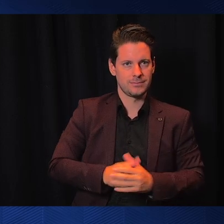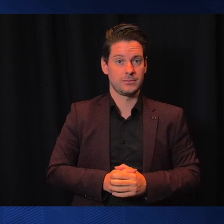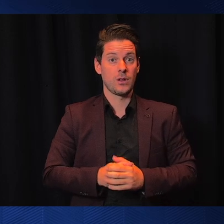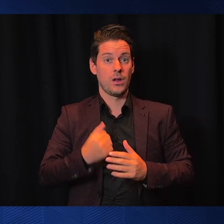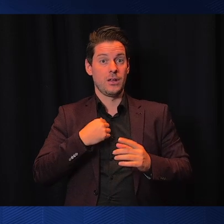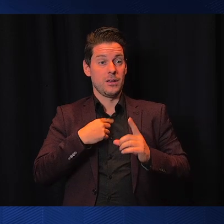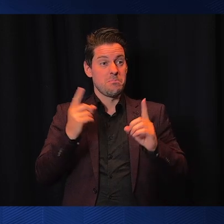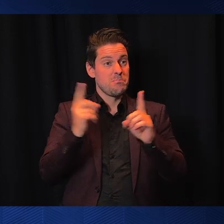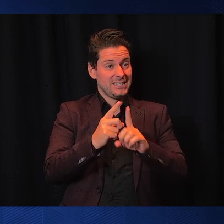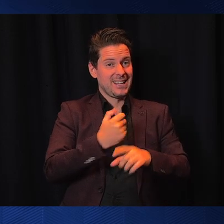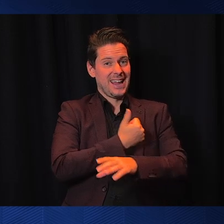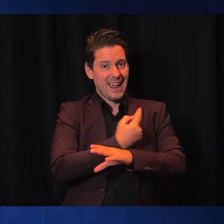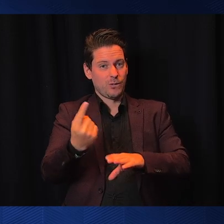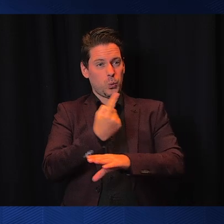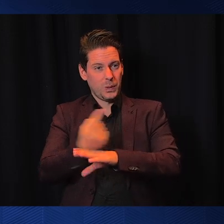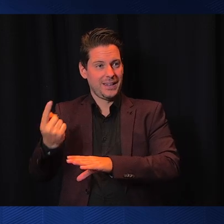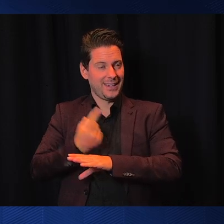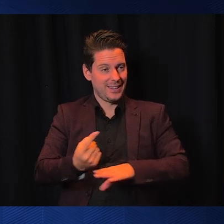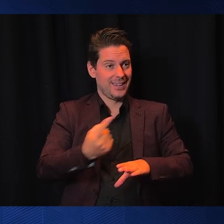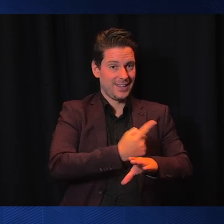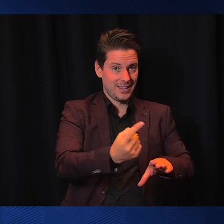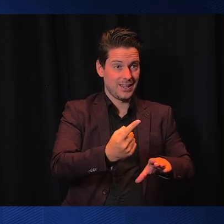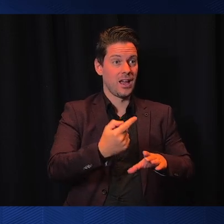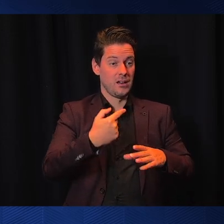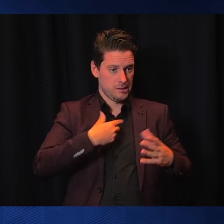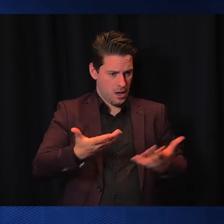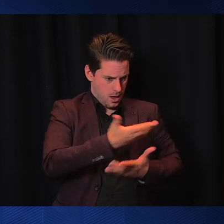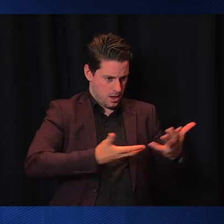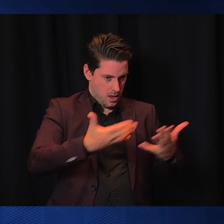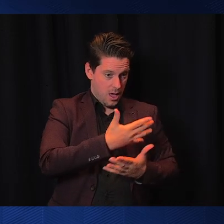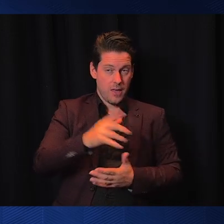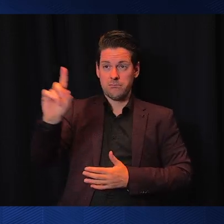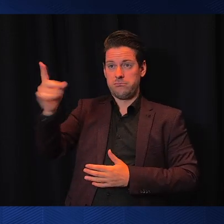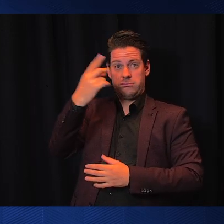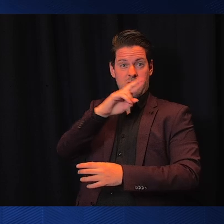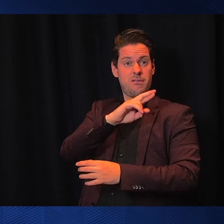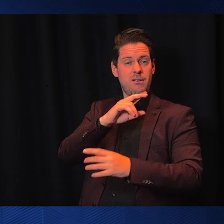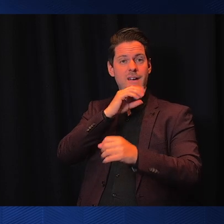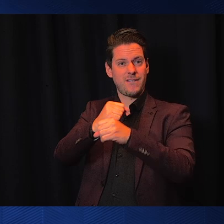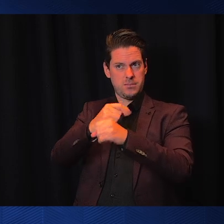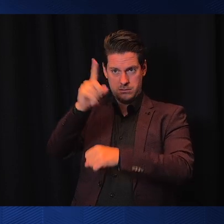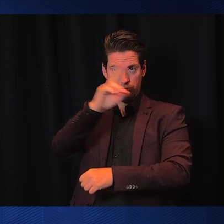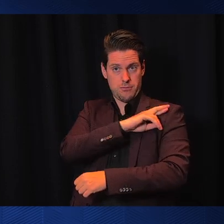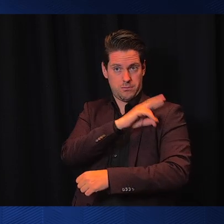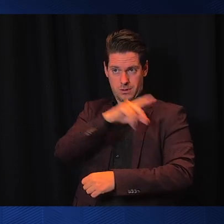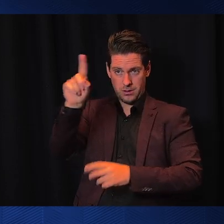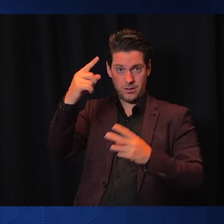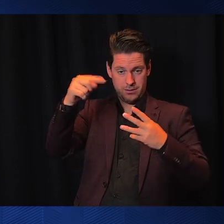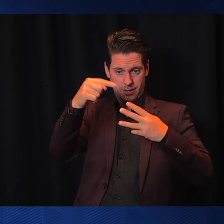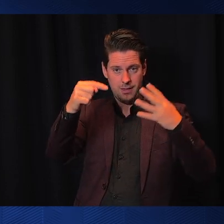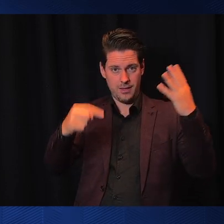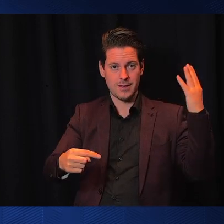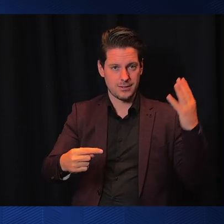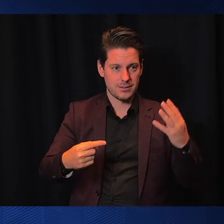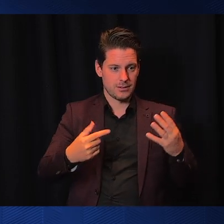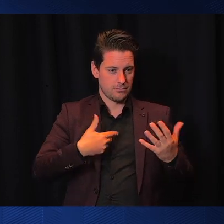week, and get the government into account of their action, their plan, their program, and communicate it with us, right? Out of